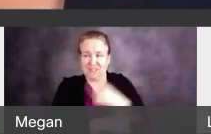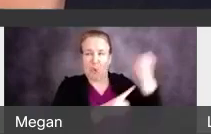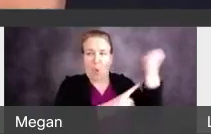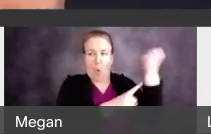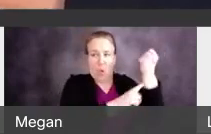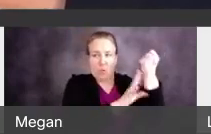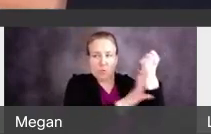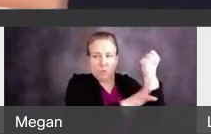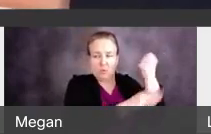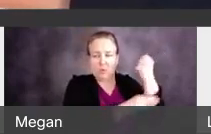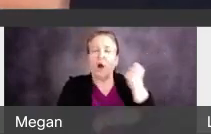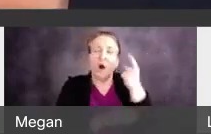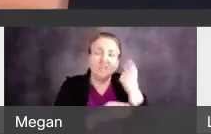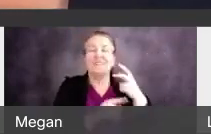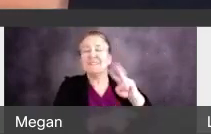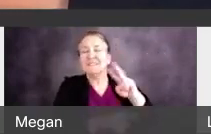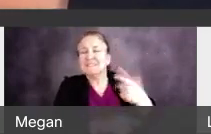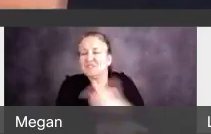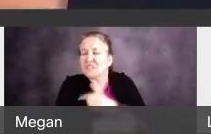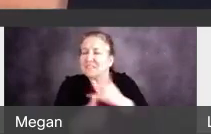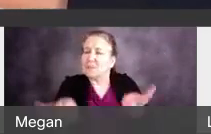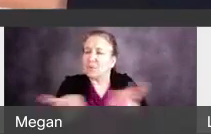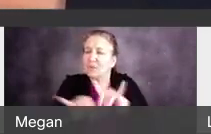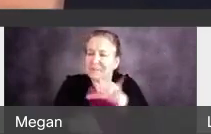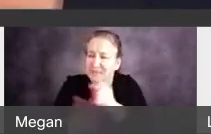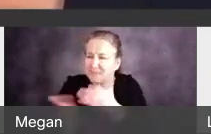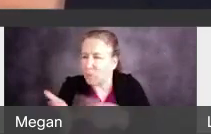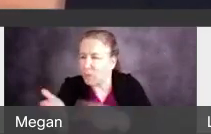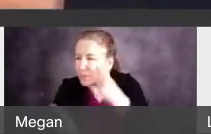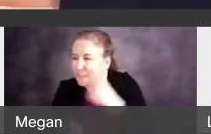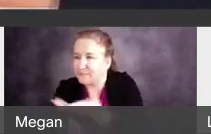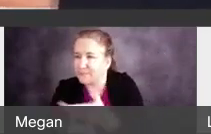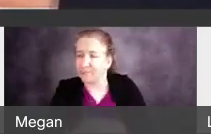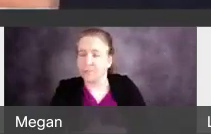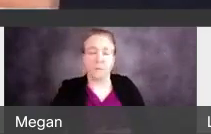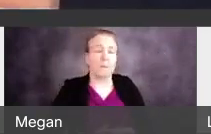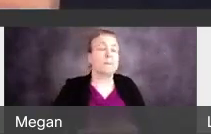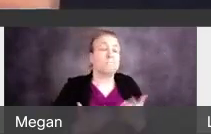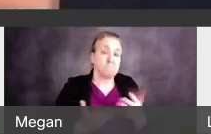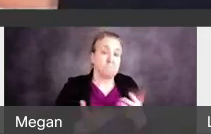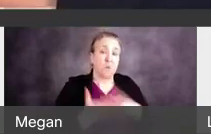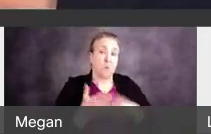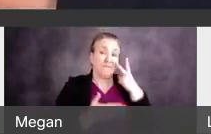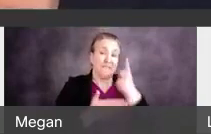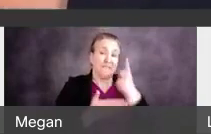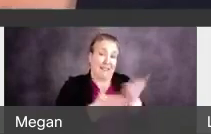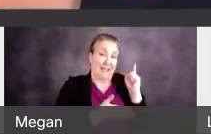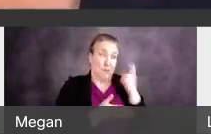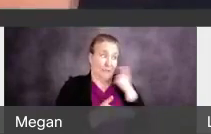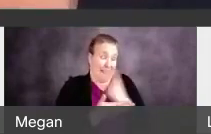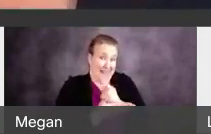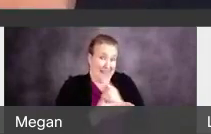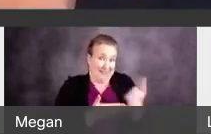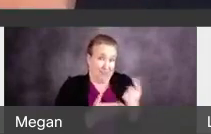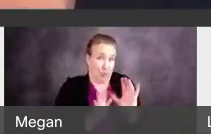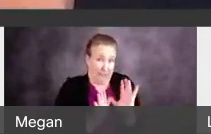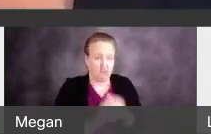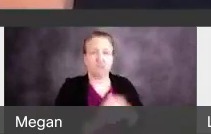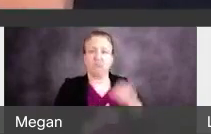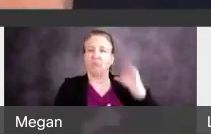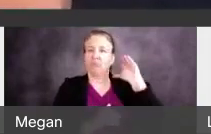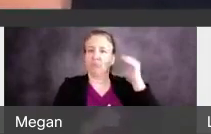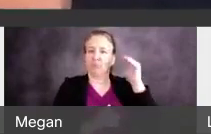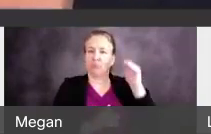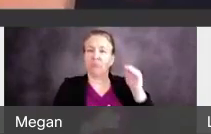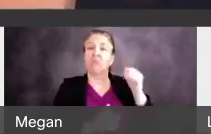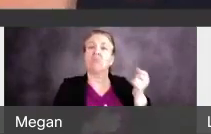understanding the importance of the second shot? Right. So based on what we've seen last week and this week, it seems that the supply